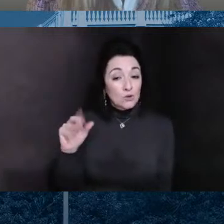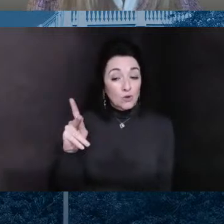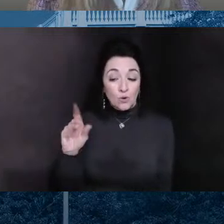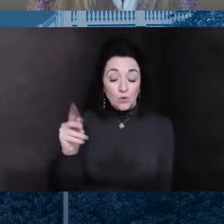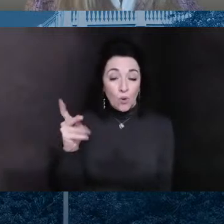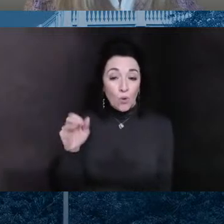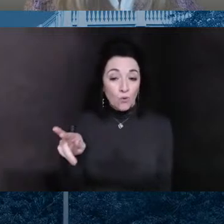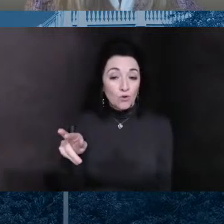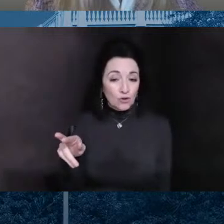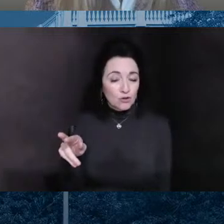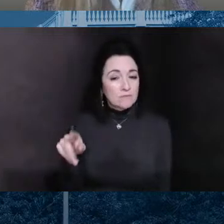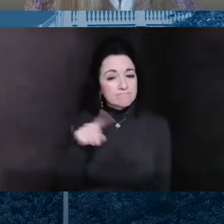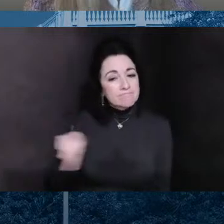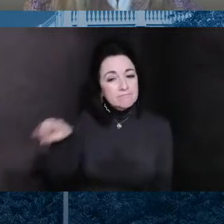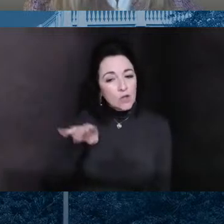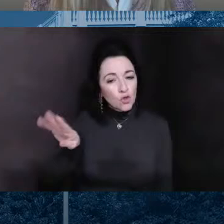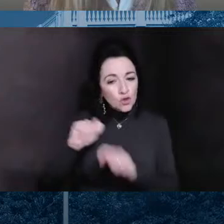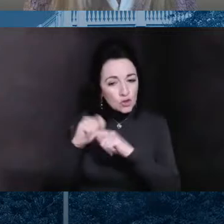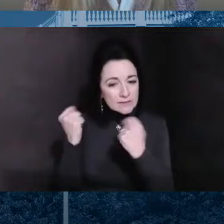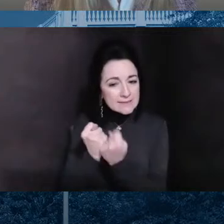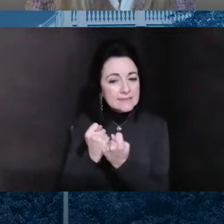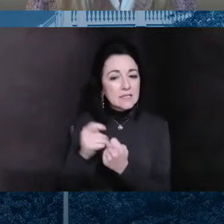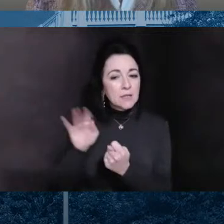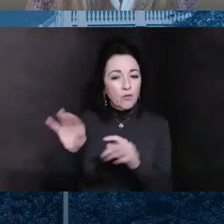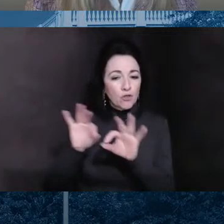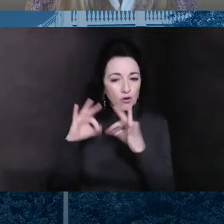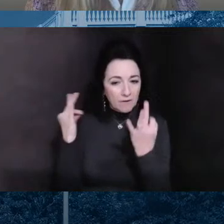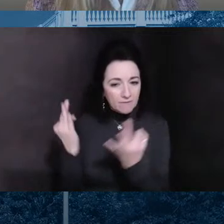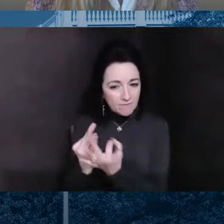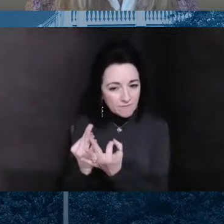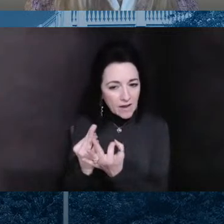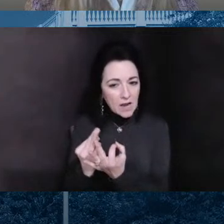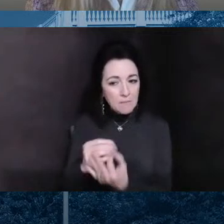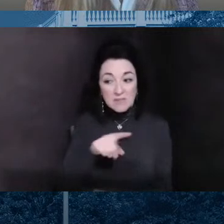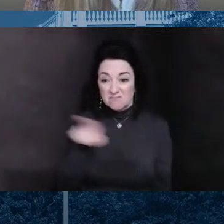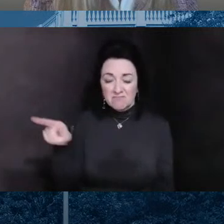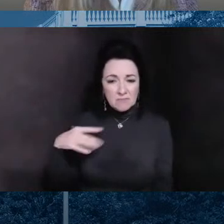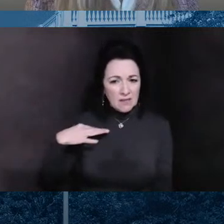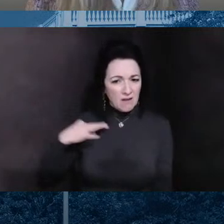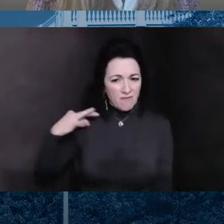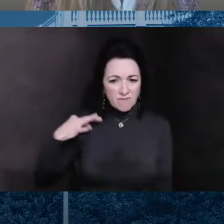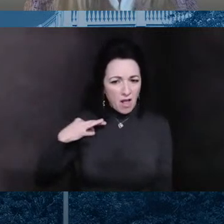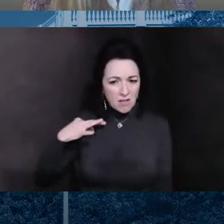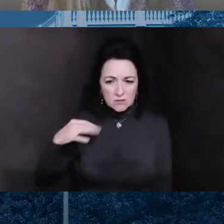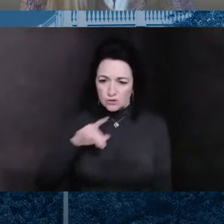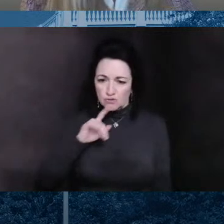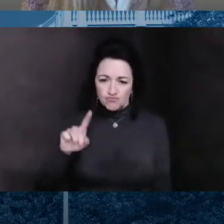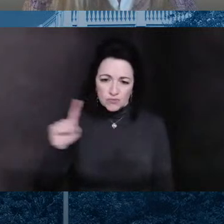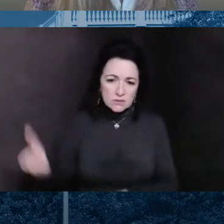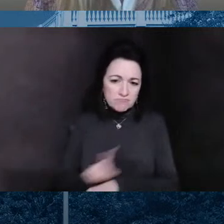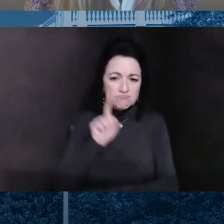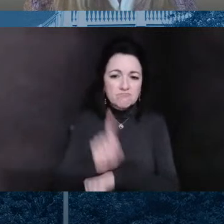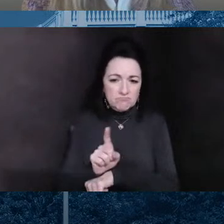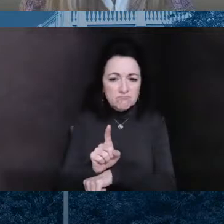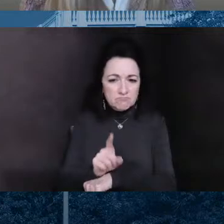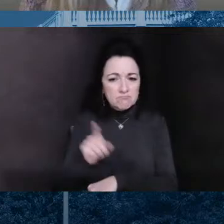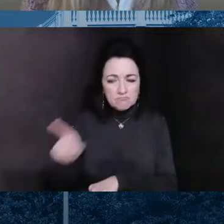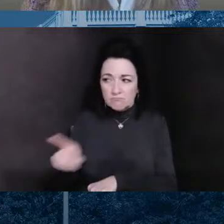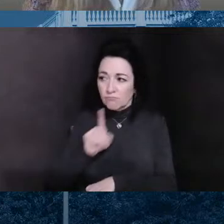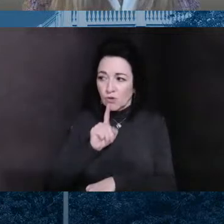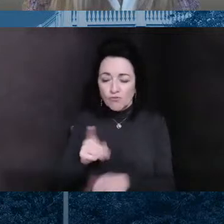committed, they and their teams and their families, in really volunteering and really getting out there. So they've already